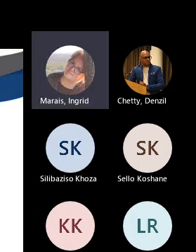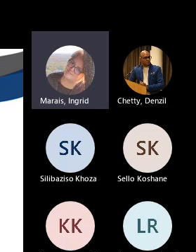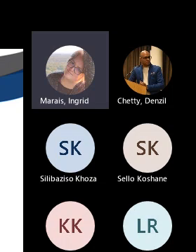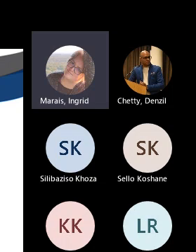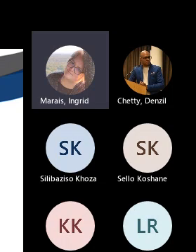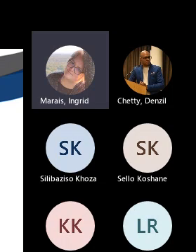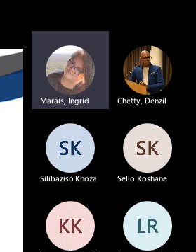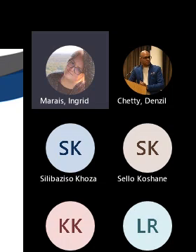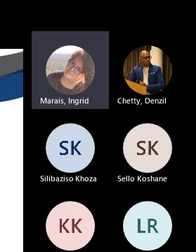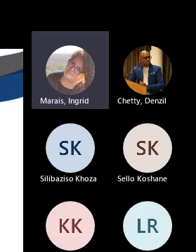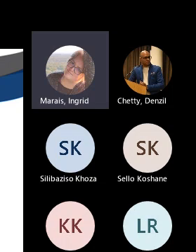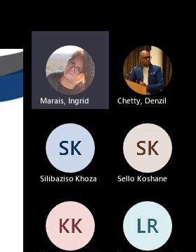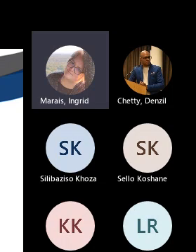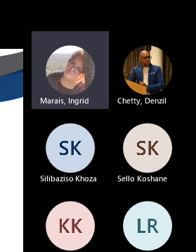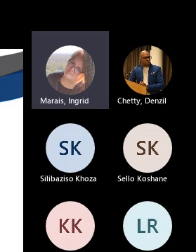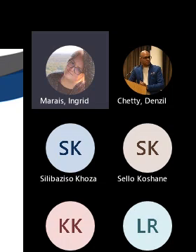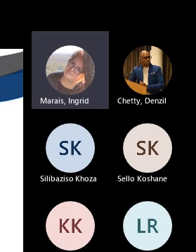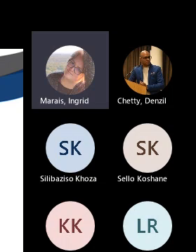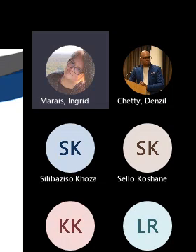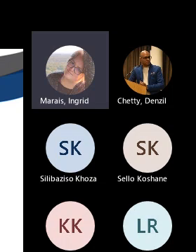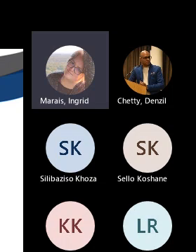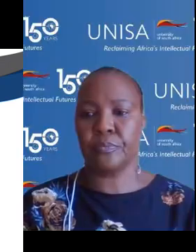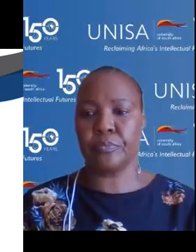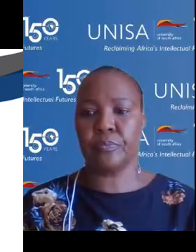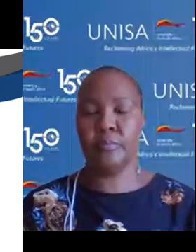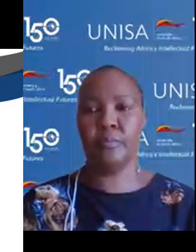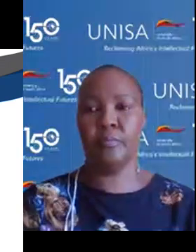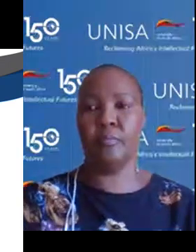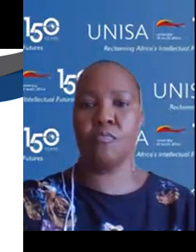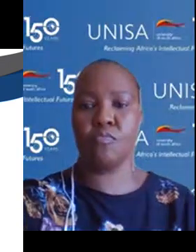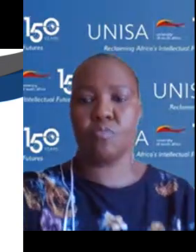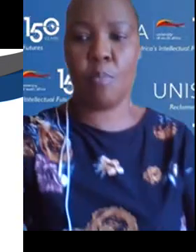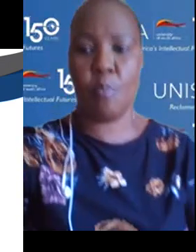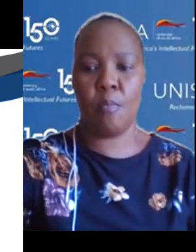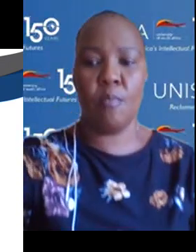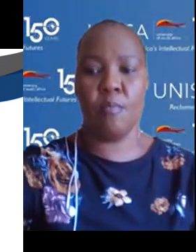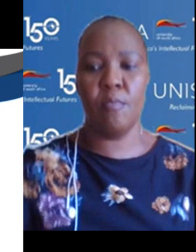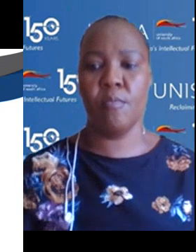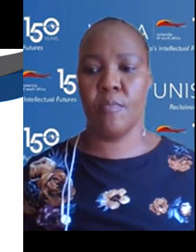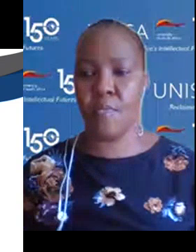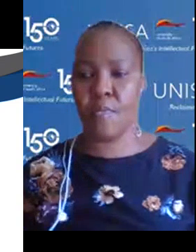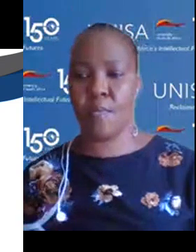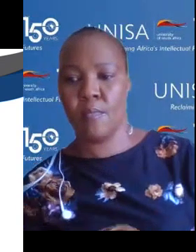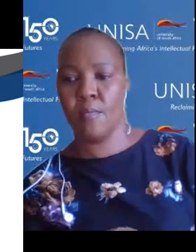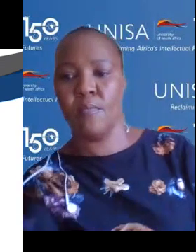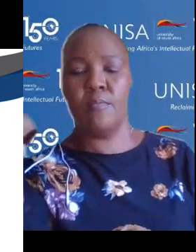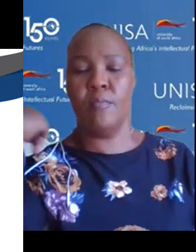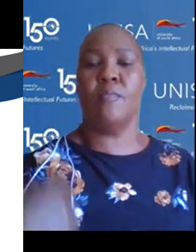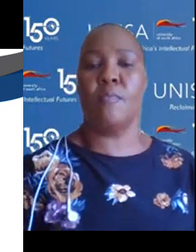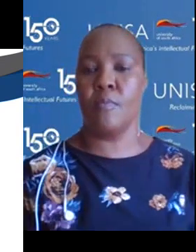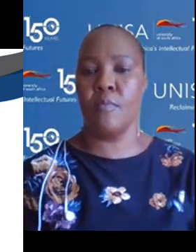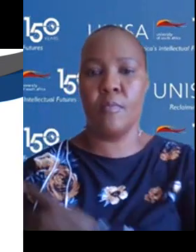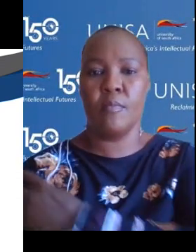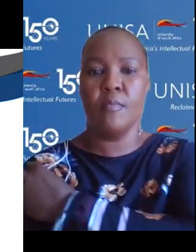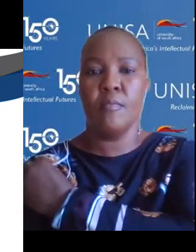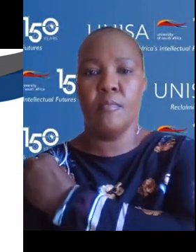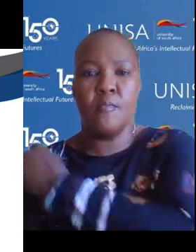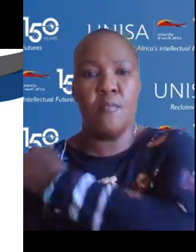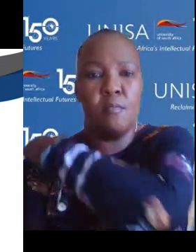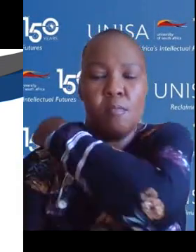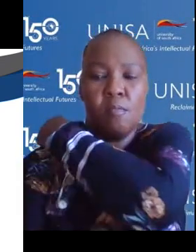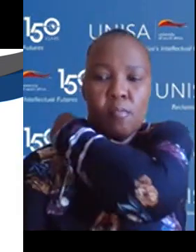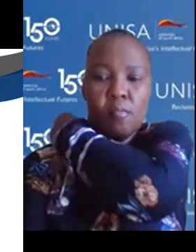think about your learning, and why you are here, because you've already taken that first step in building your personal learning